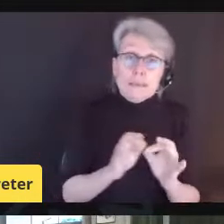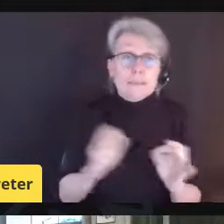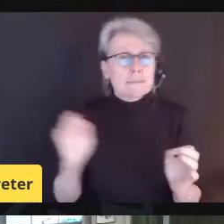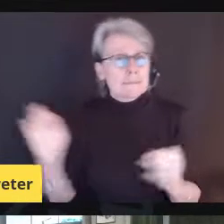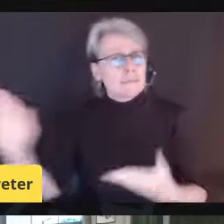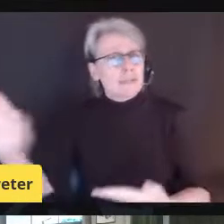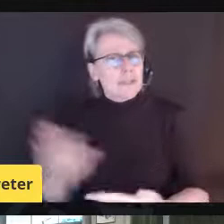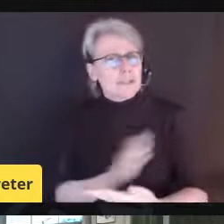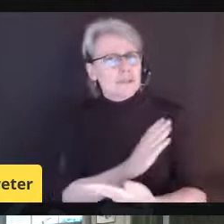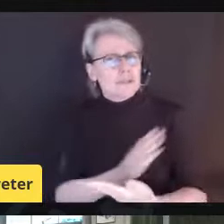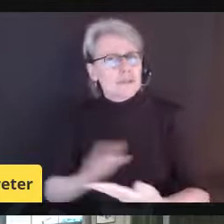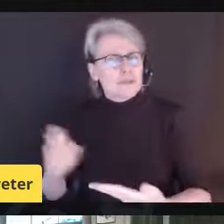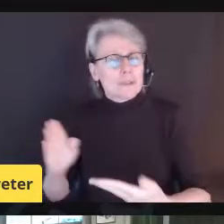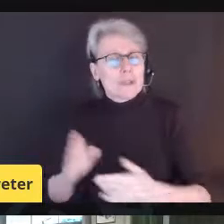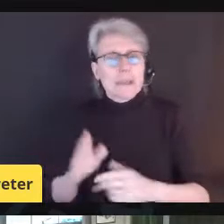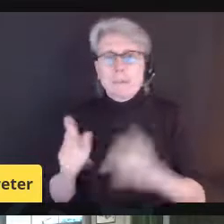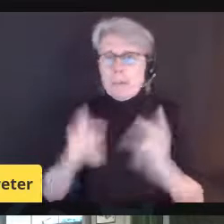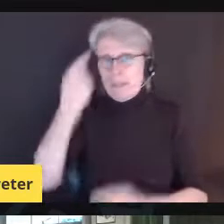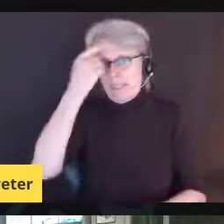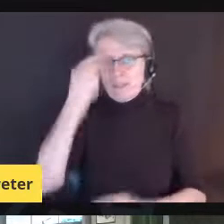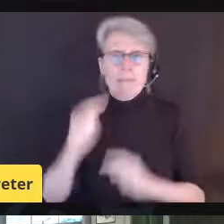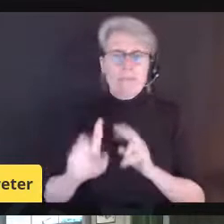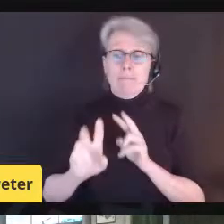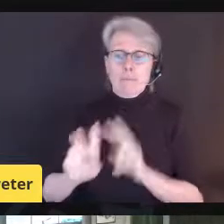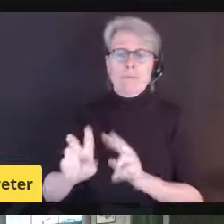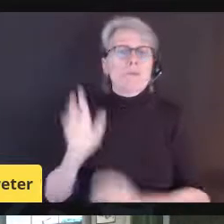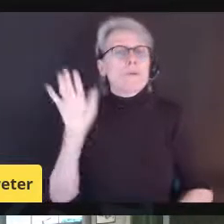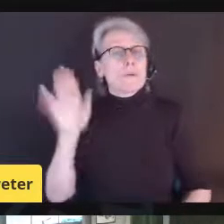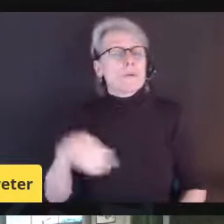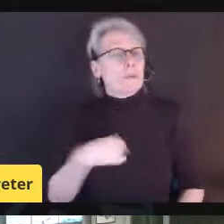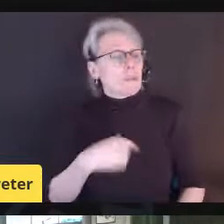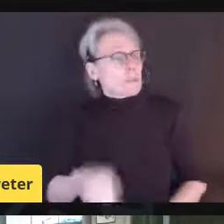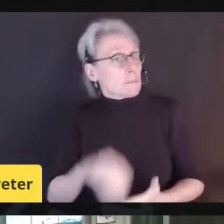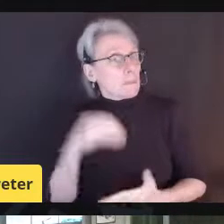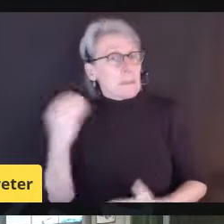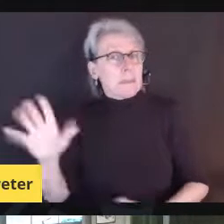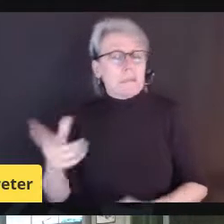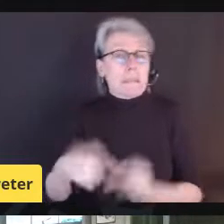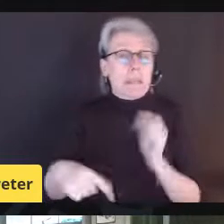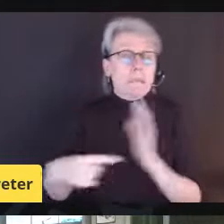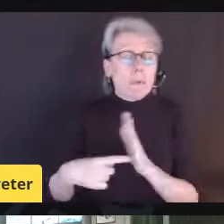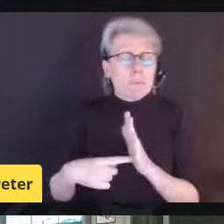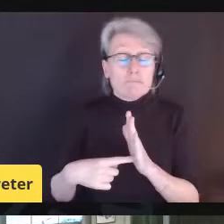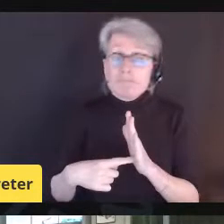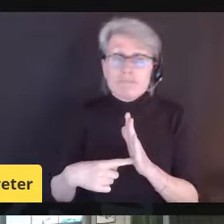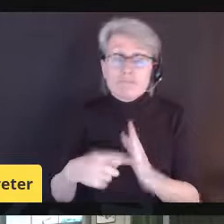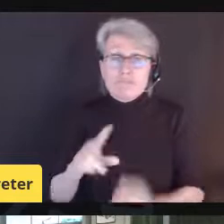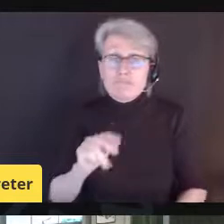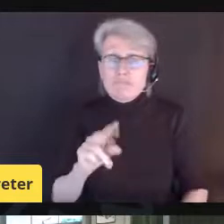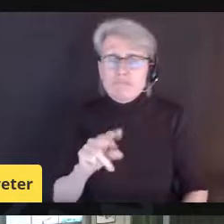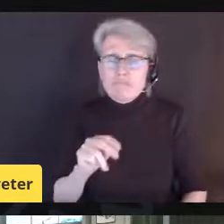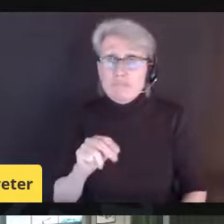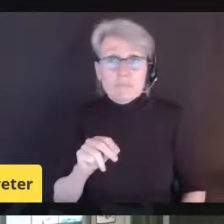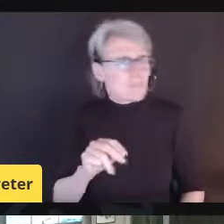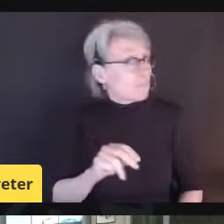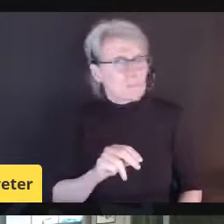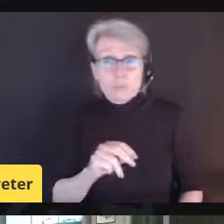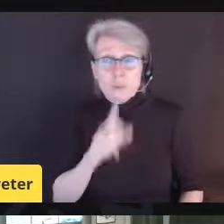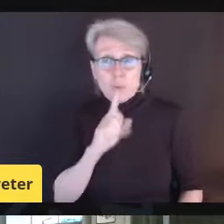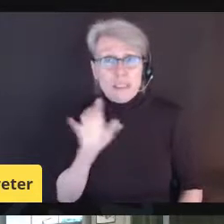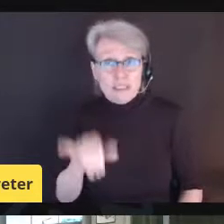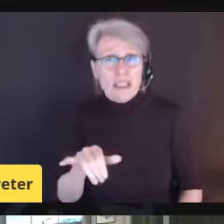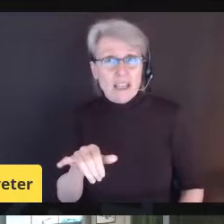misconceptions is that everyone thinks funerals are very expensive, that it's completely